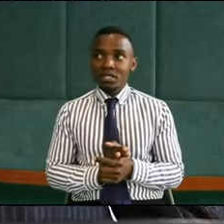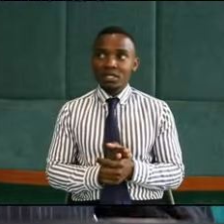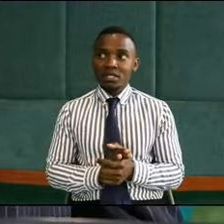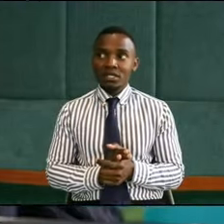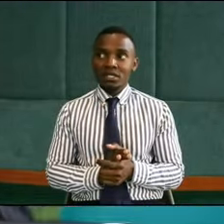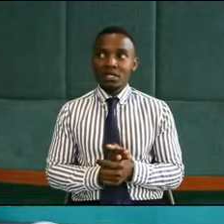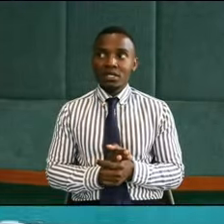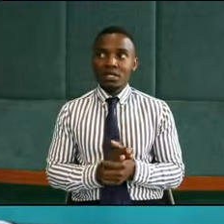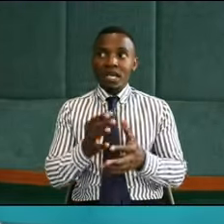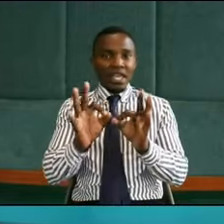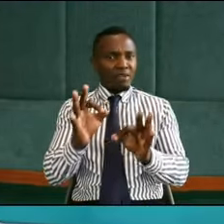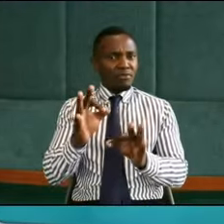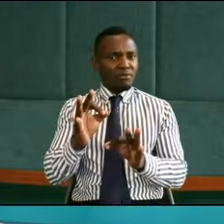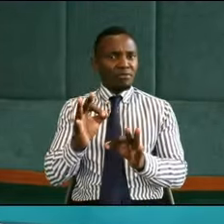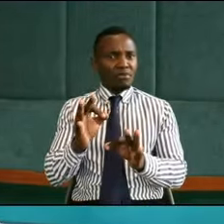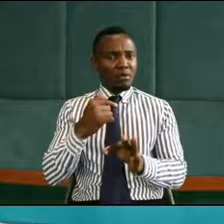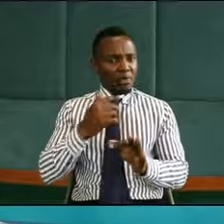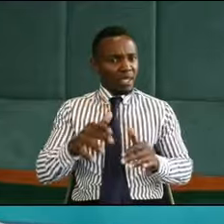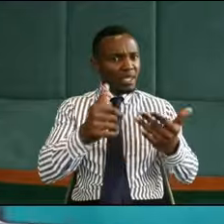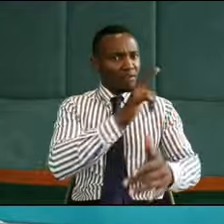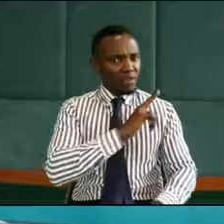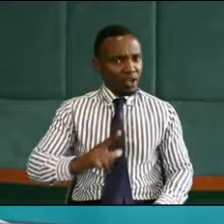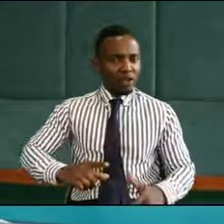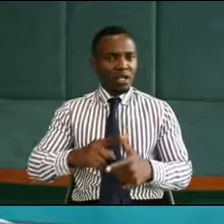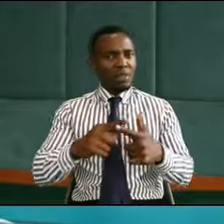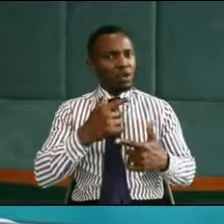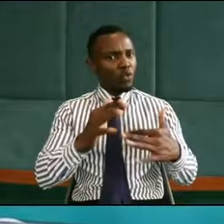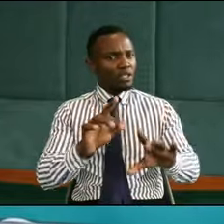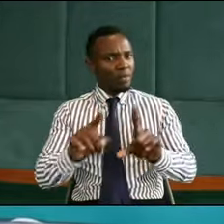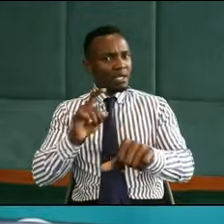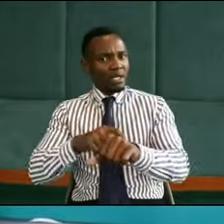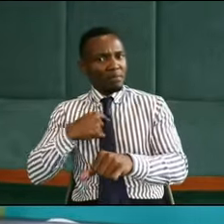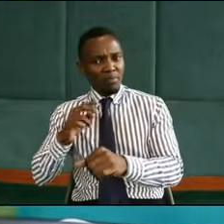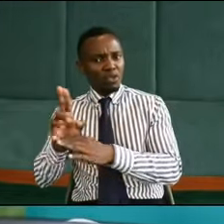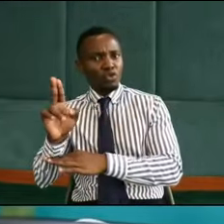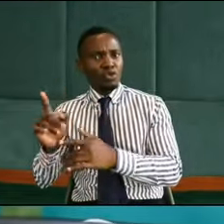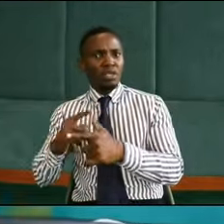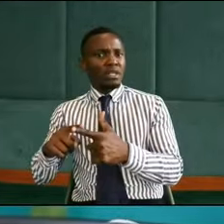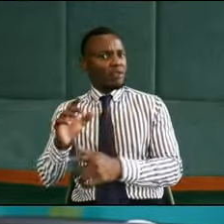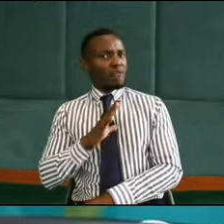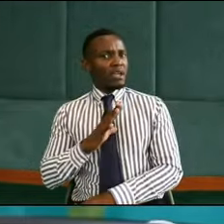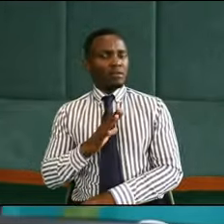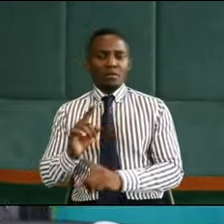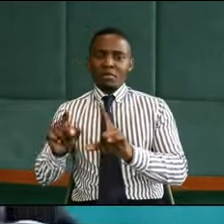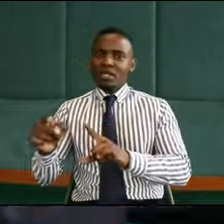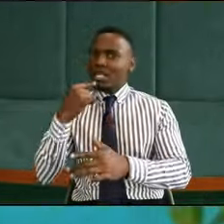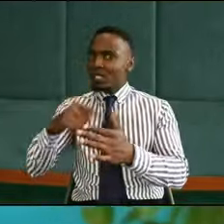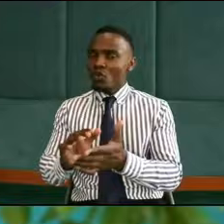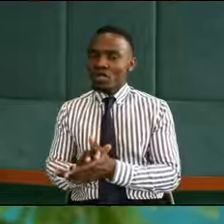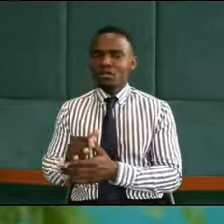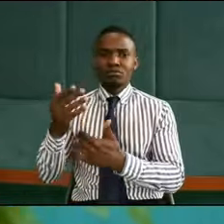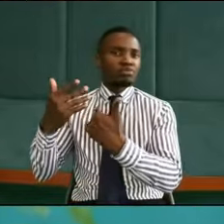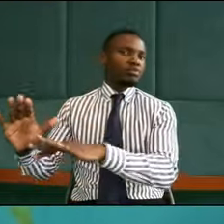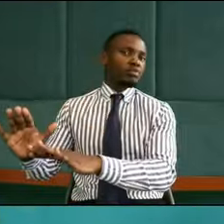When we consume, it's okay. And she said, get out of my house, for I know where the Lord